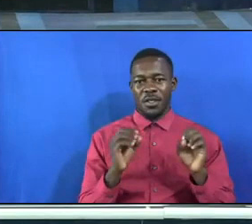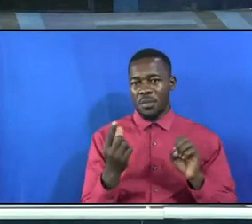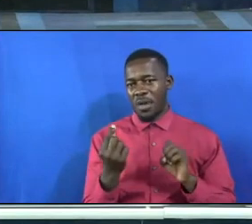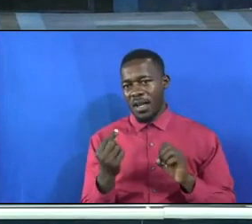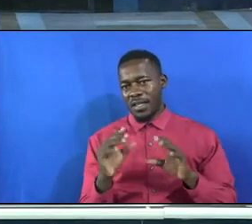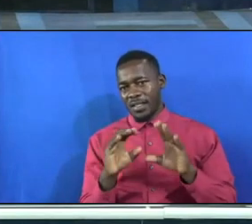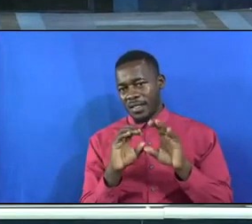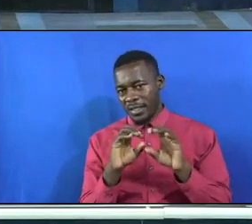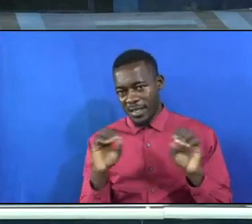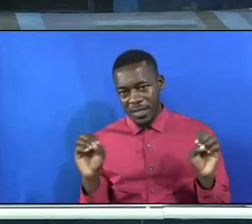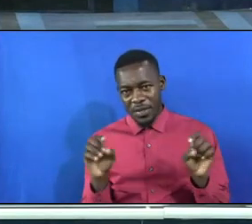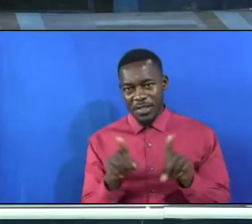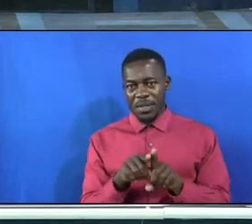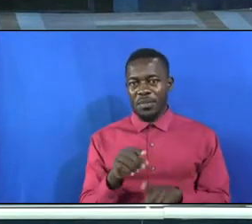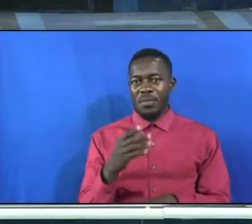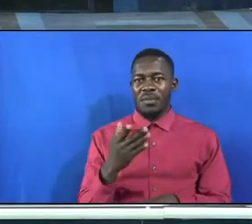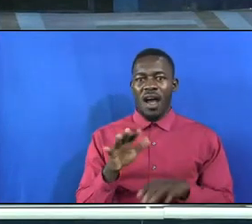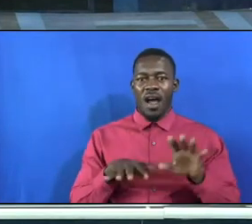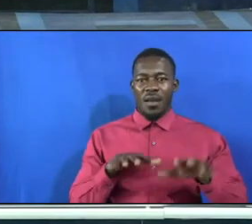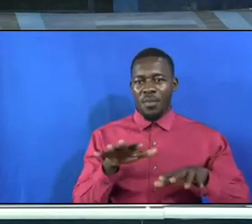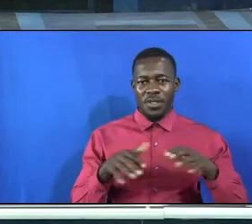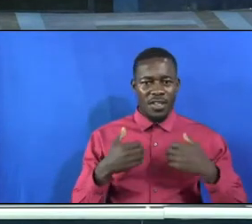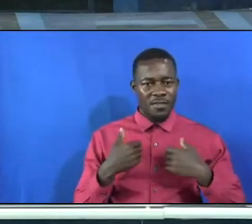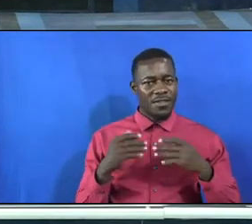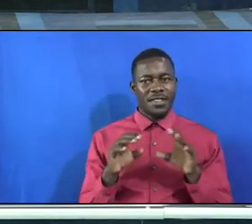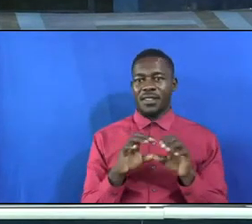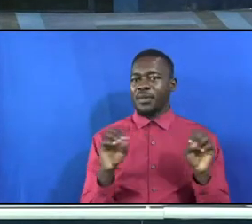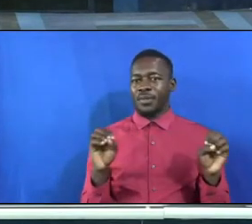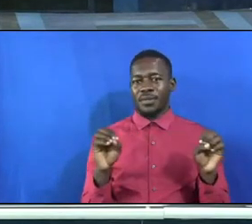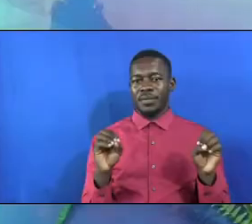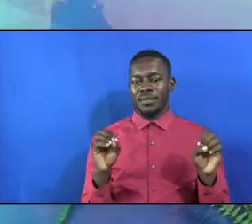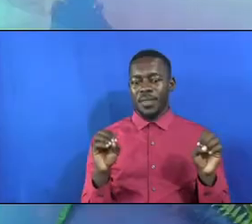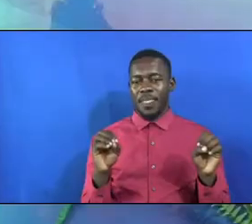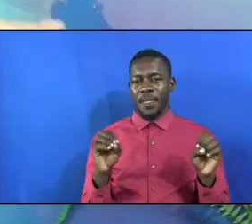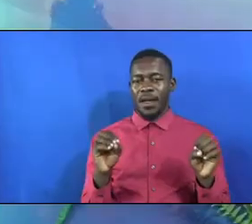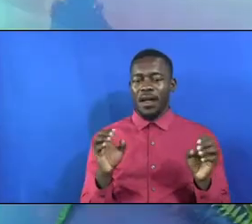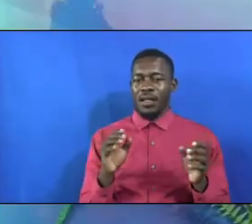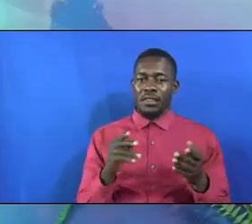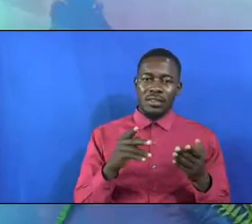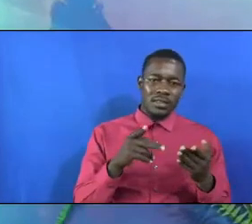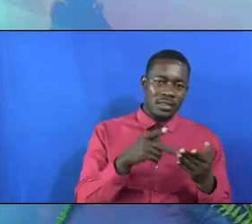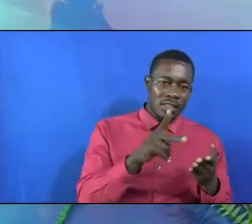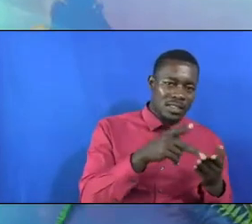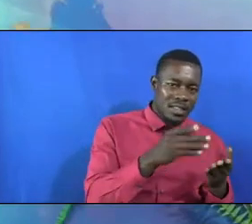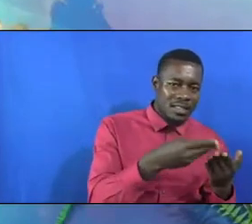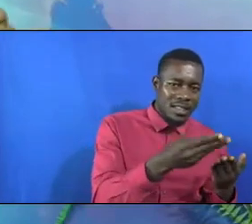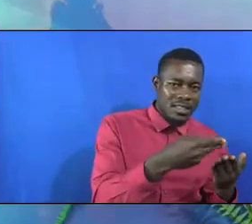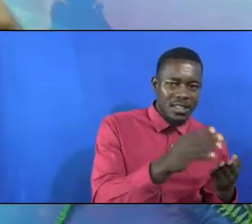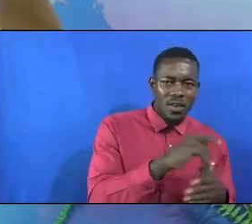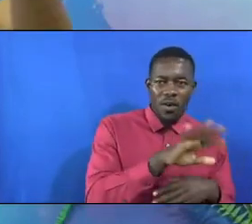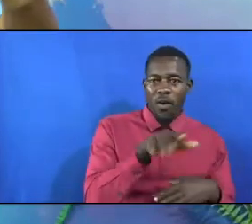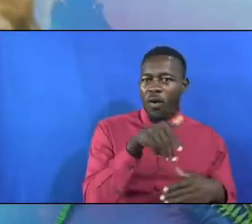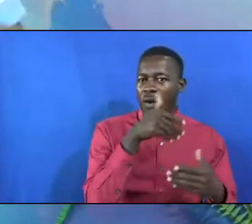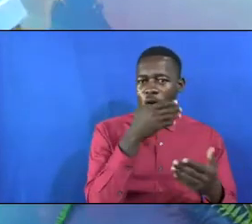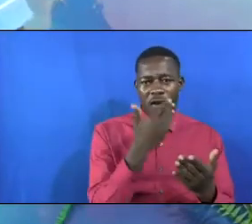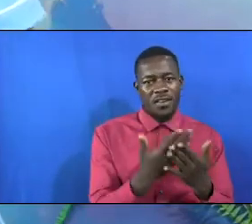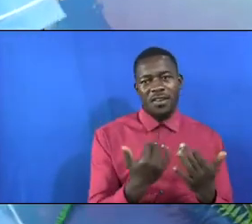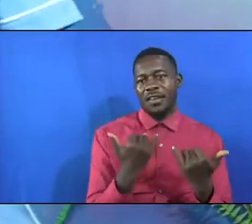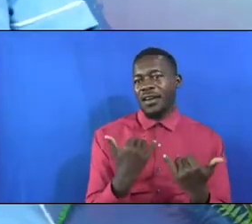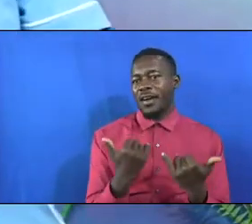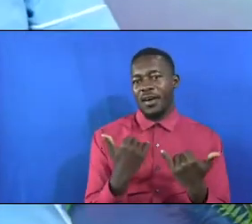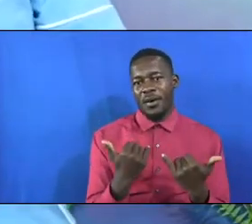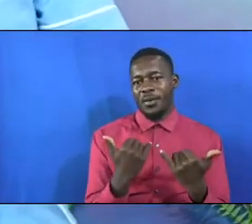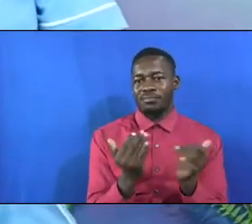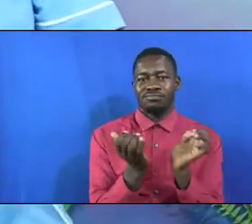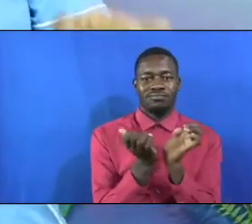money, without animals, and without land. They have sold themselves to the slavery. I mean, they have sold